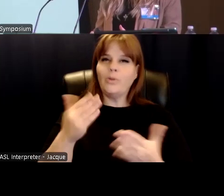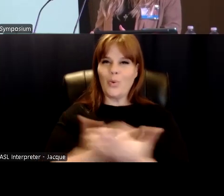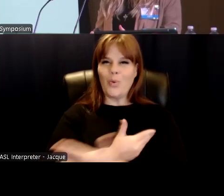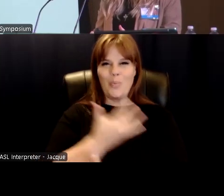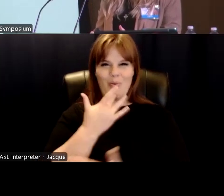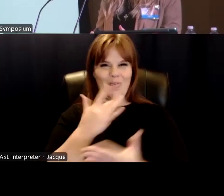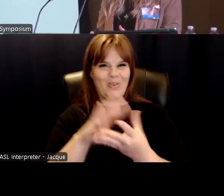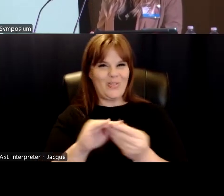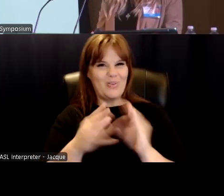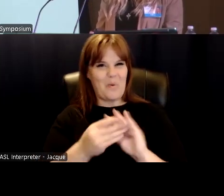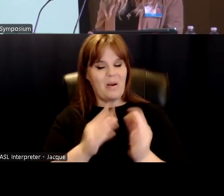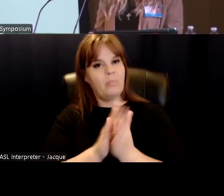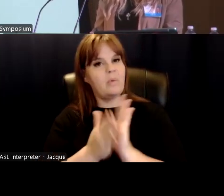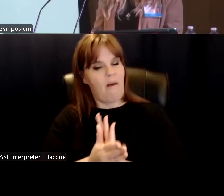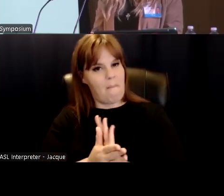story become?